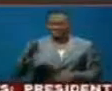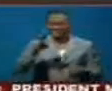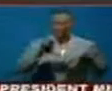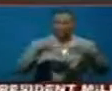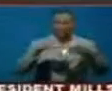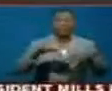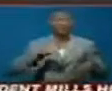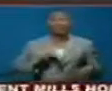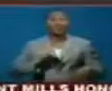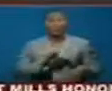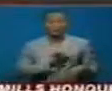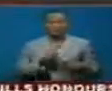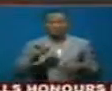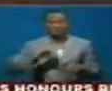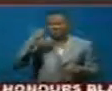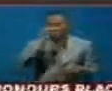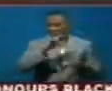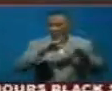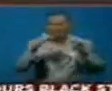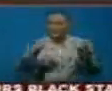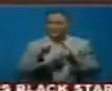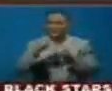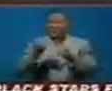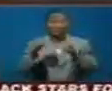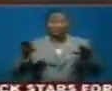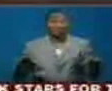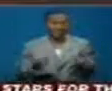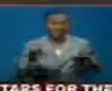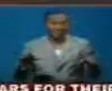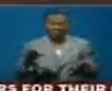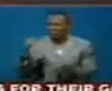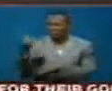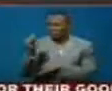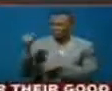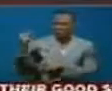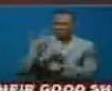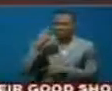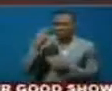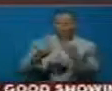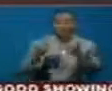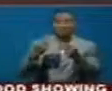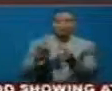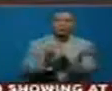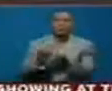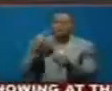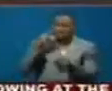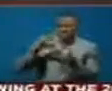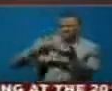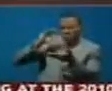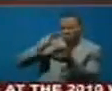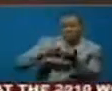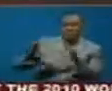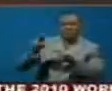A six-member delegation from the South African Department of Traditional Affairs is on a 10-day visit to the country to